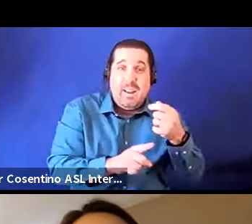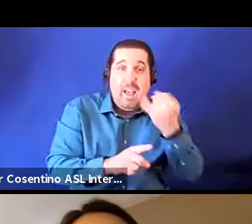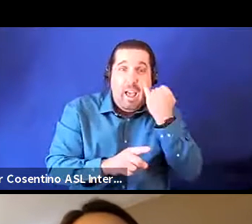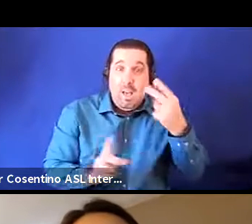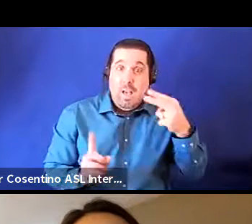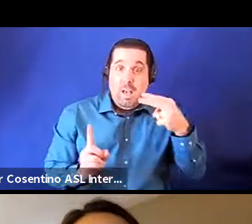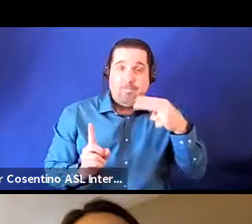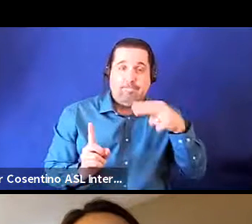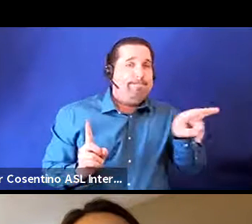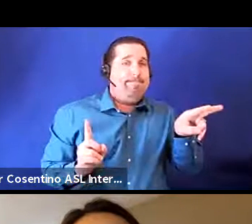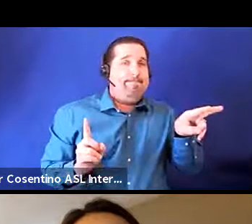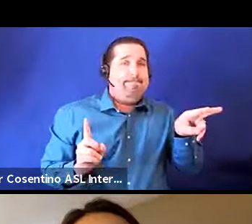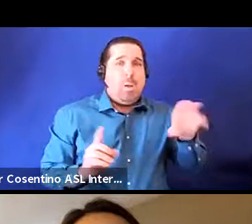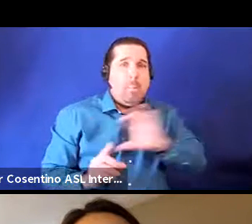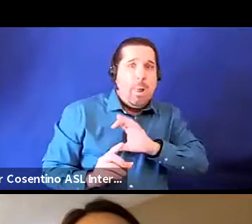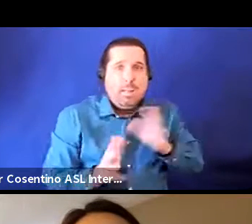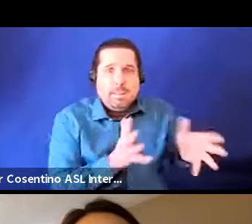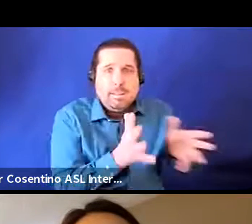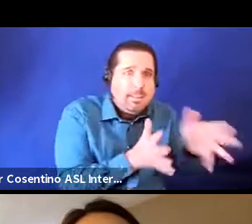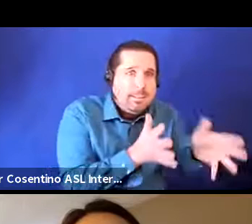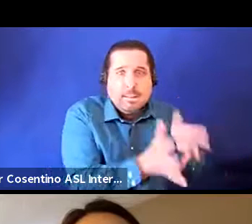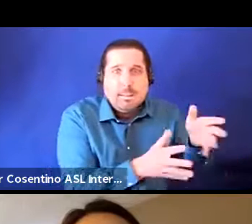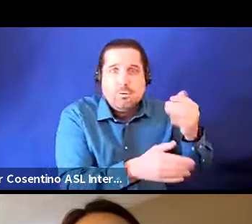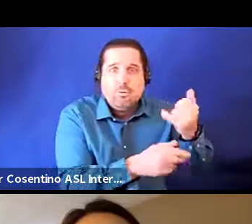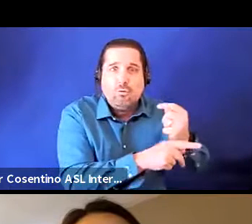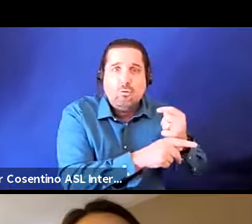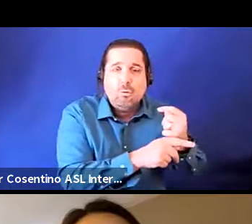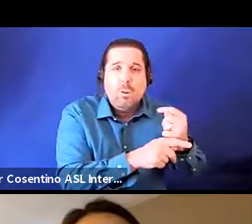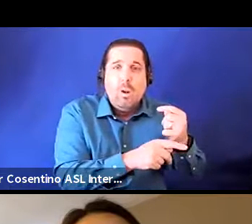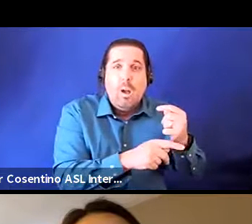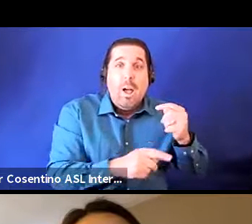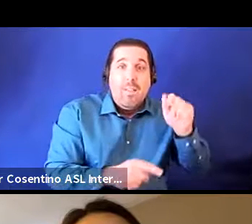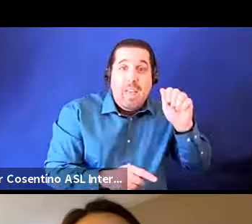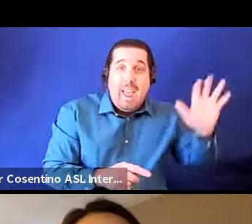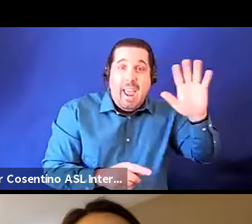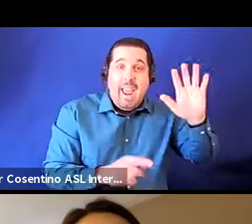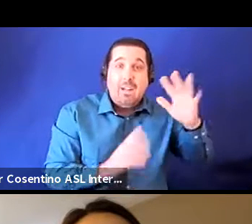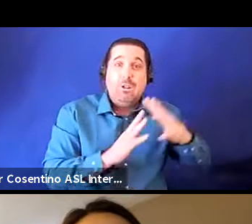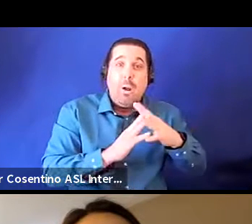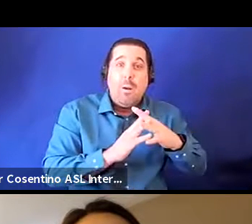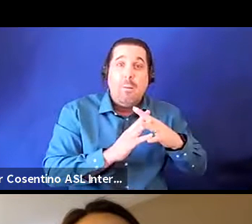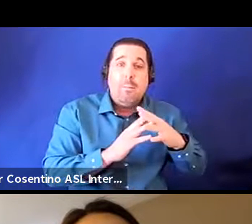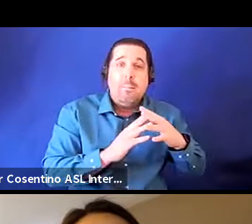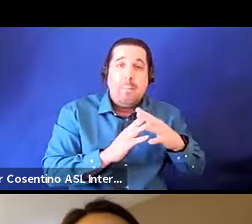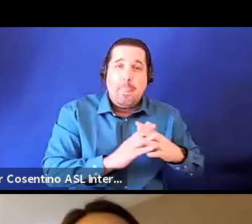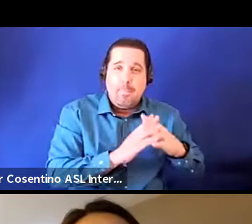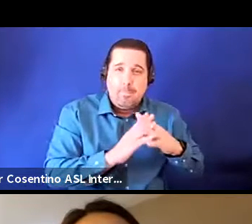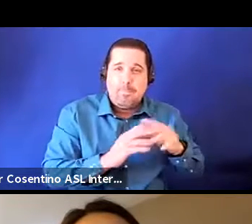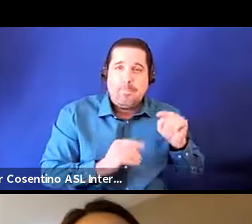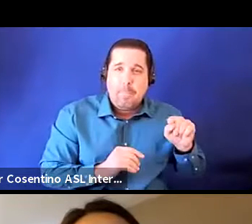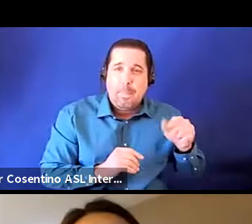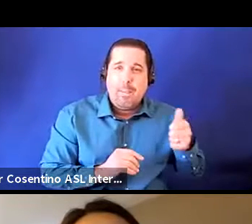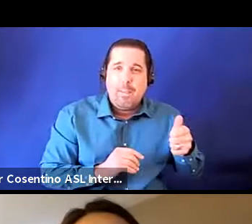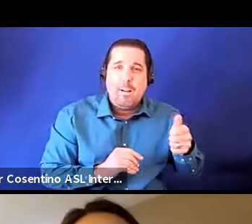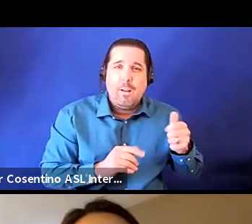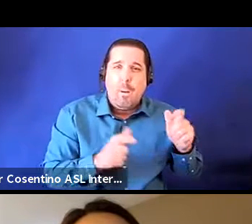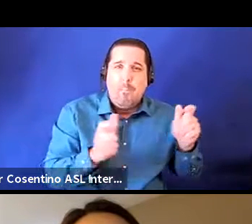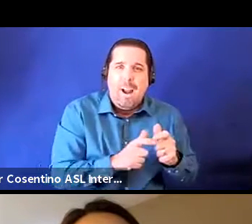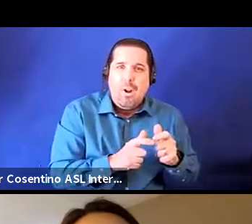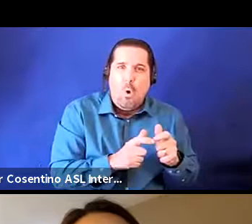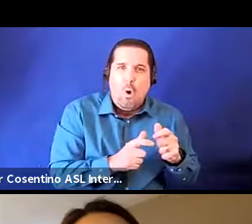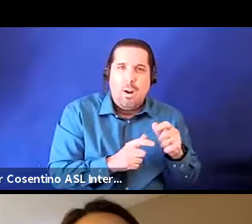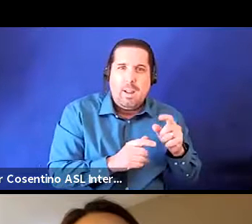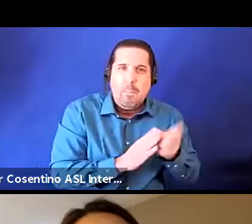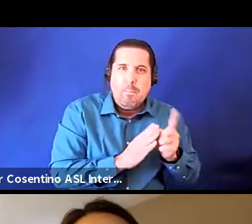by policing the crowd trying to stop the murder, that the Asian American minority, it's a model minority moment,